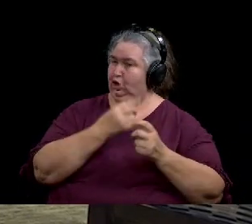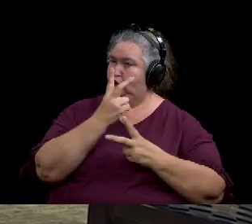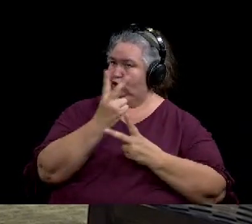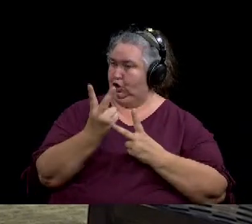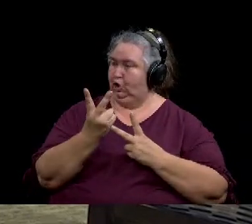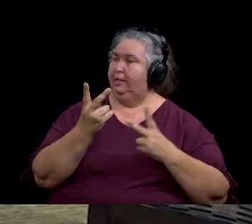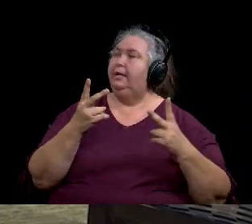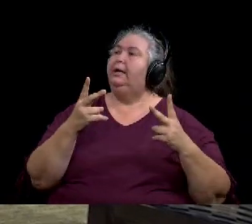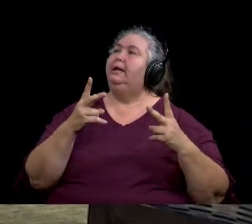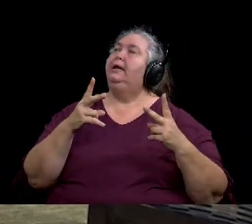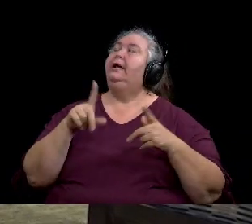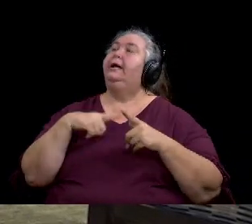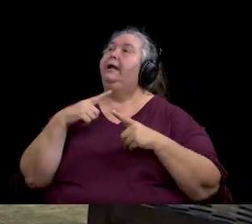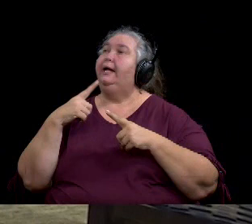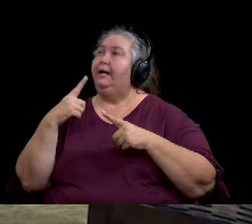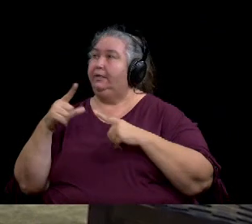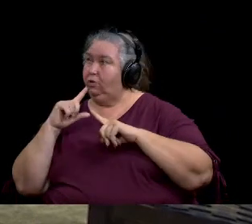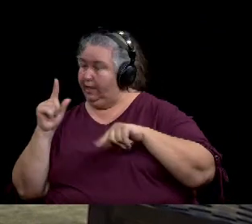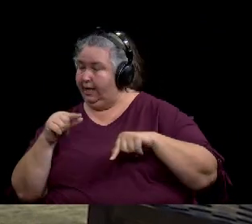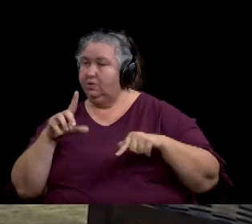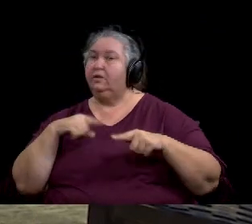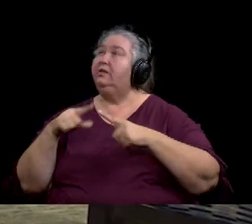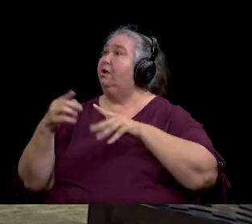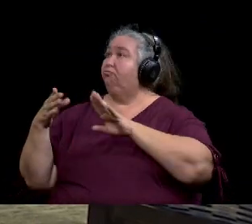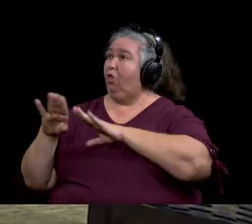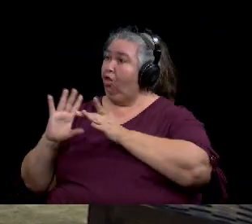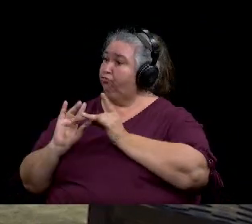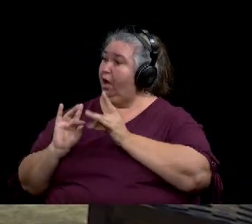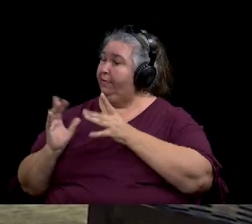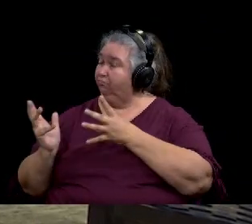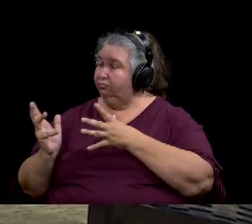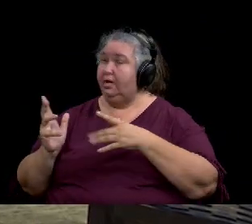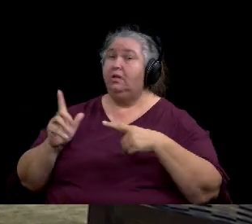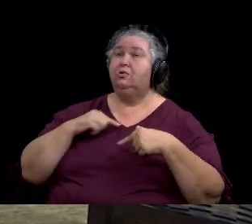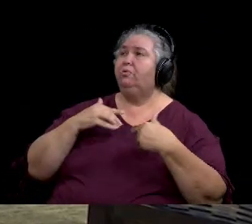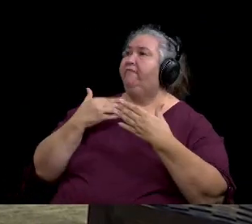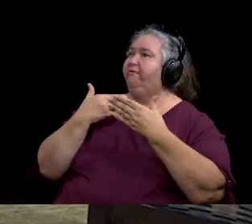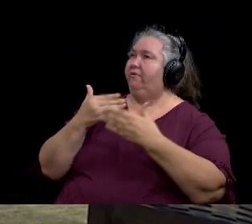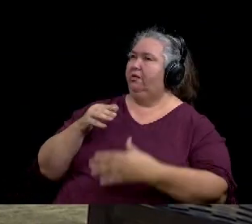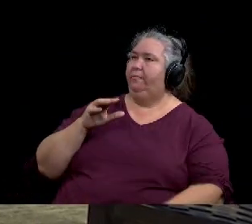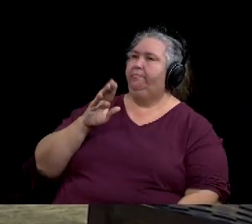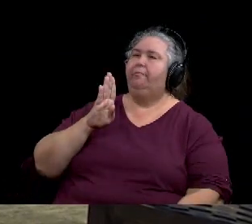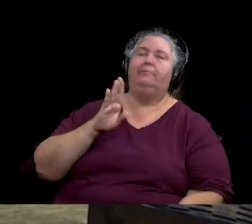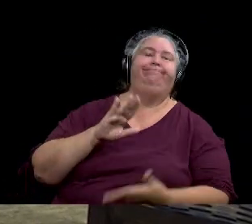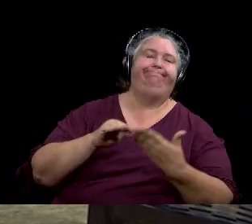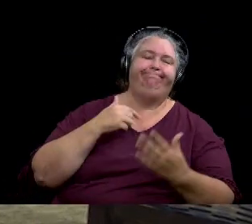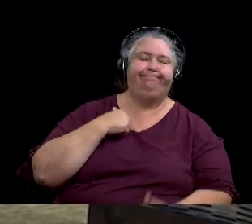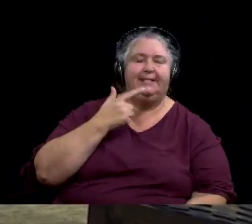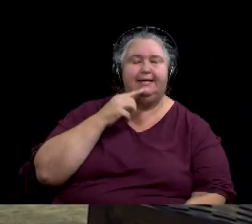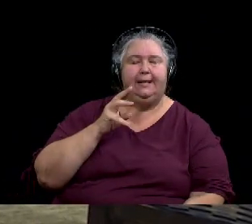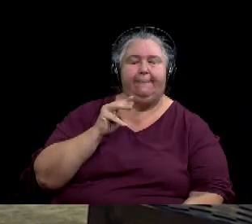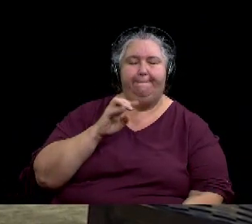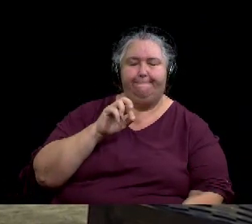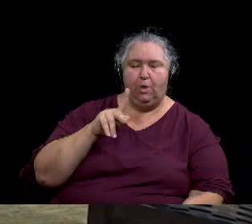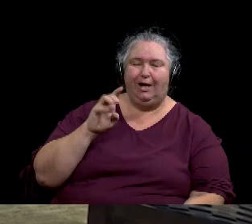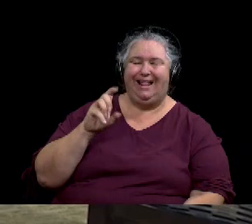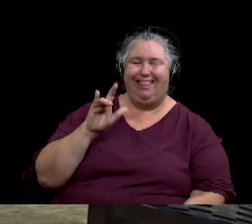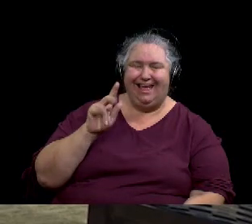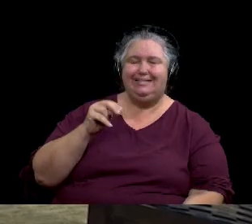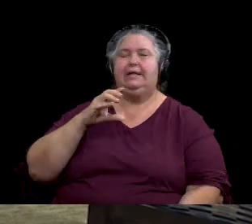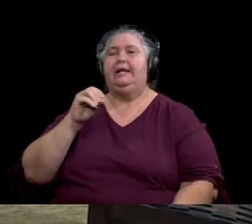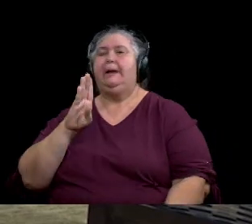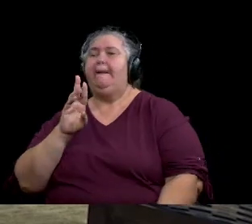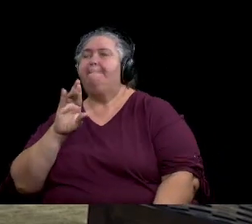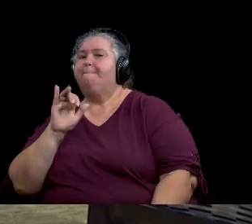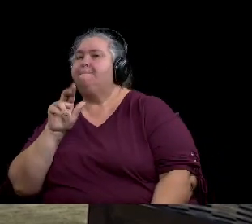of Dr. Jackson Griggs first, then followed by Brian Becker, Mark Ellison, Judge Felton, and then Mayor